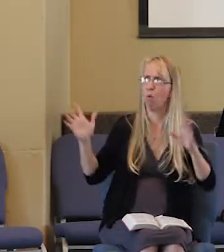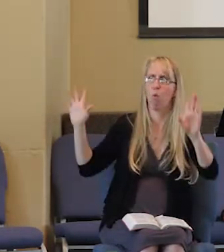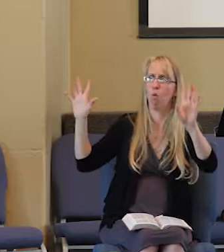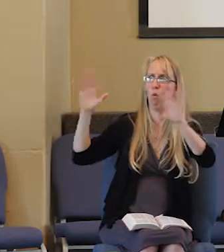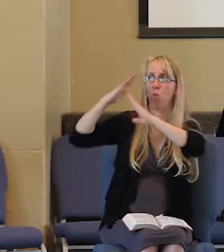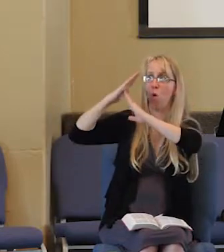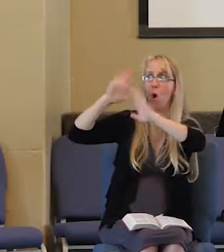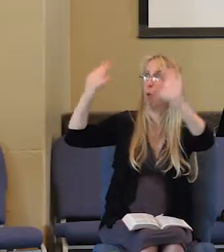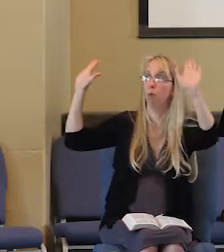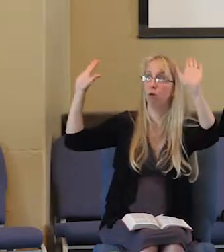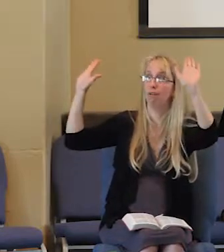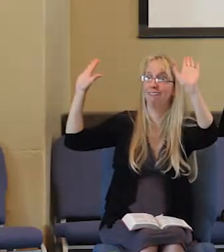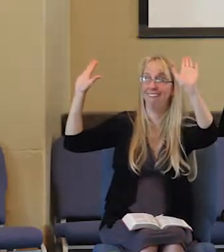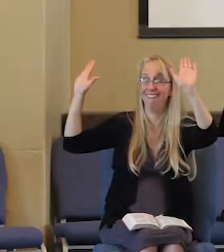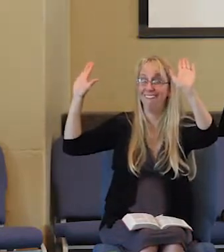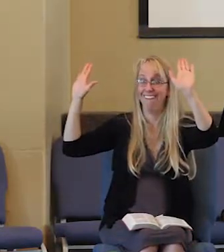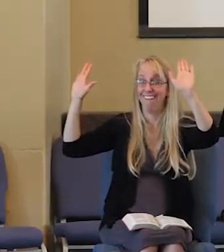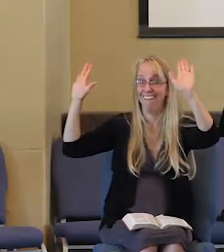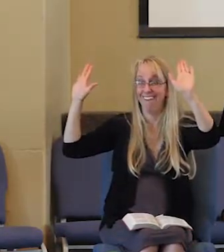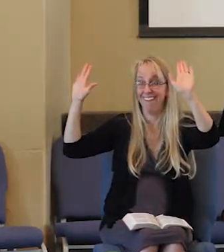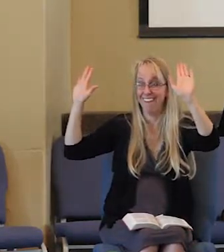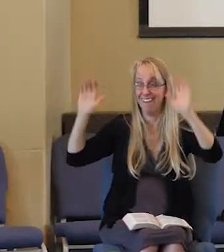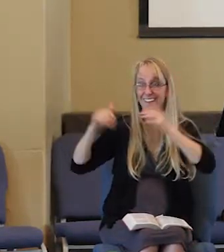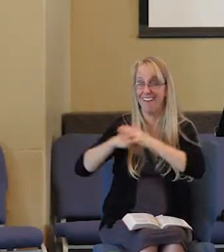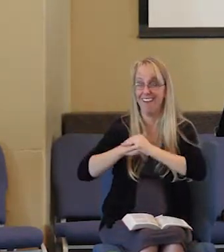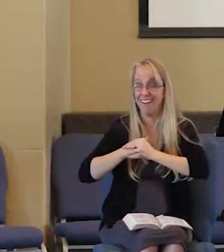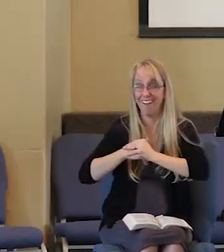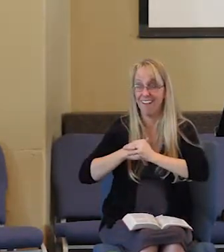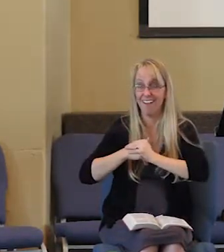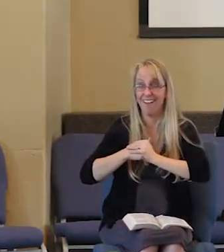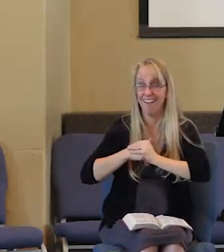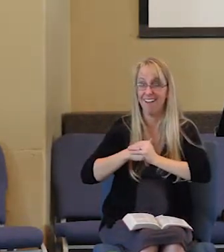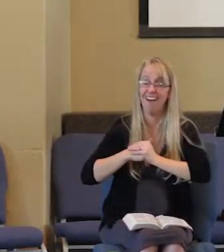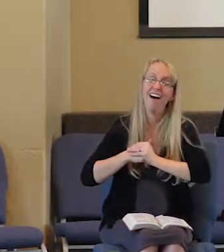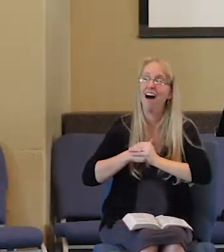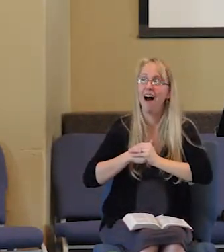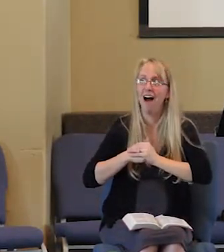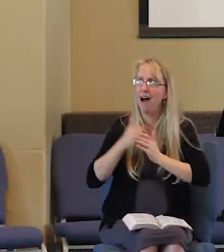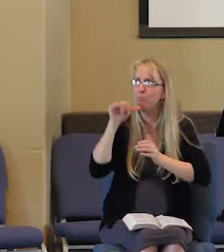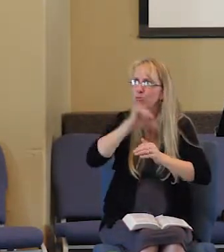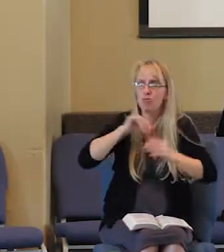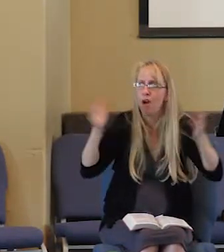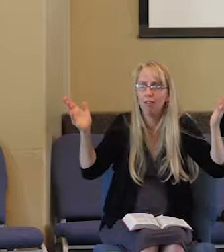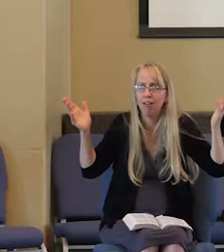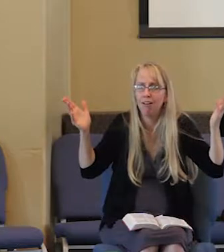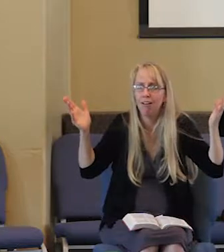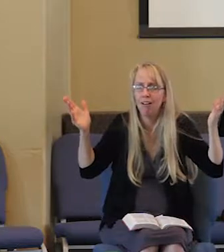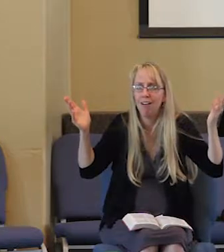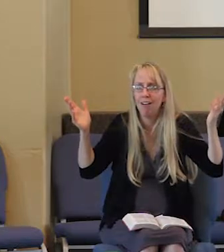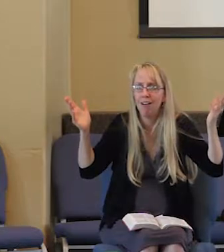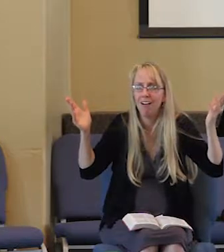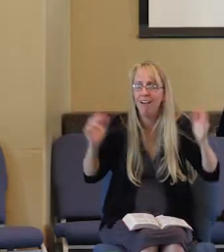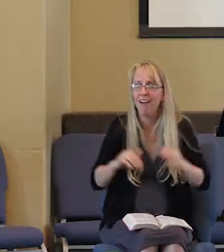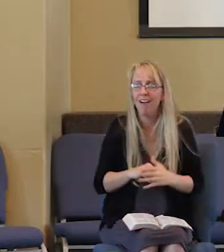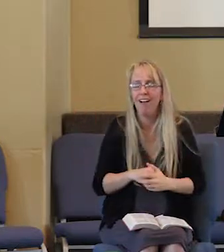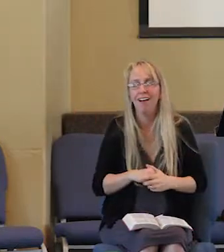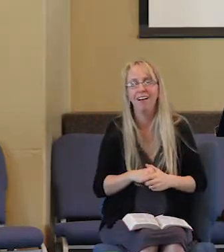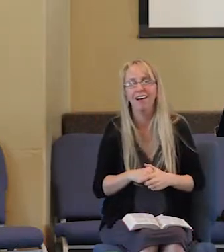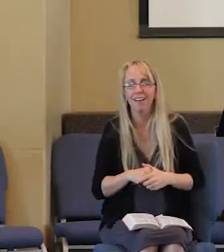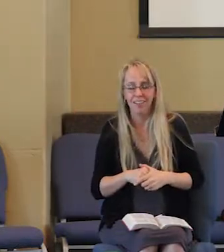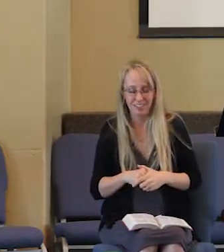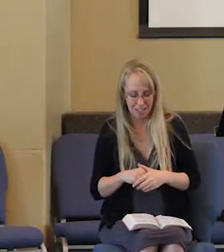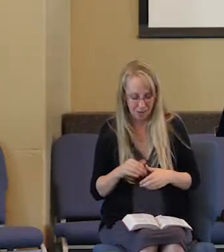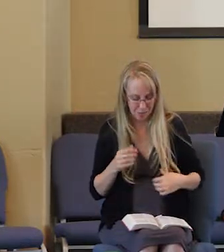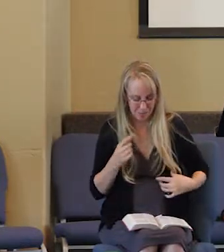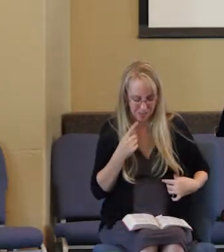She's like, "Whoa, wait a minute, buddy. Hold on." She said, "I'm not drunk." Let me read this,